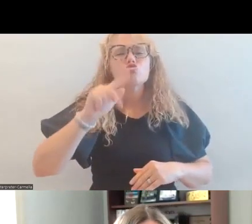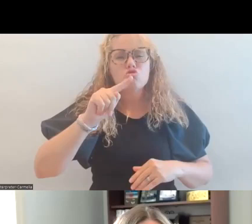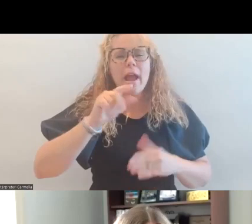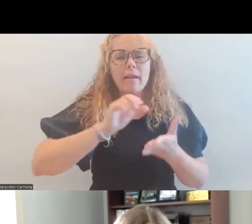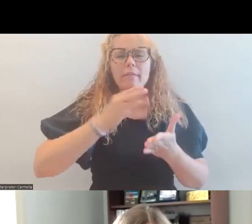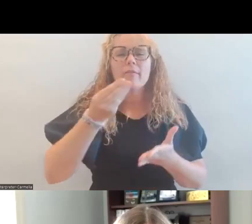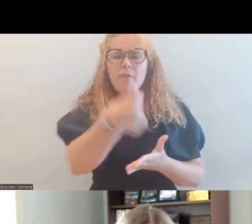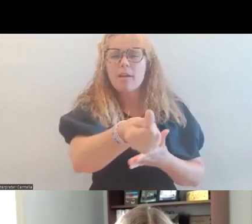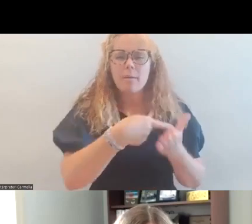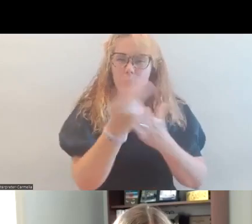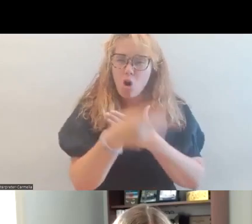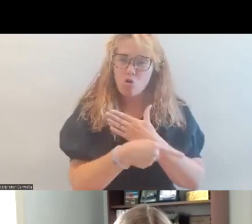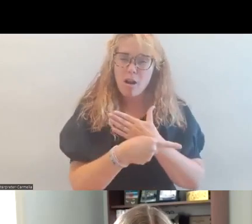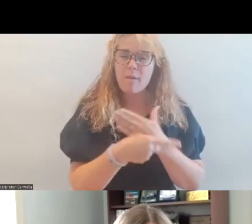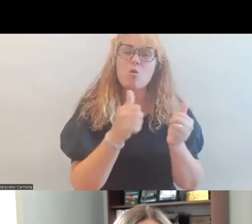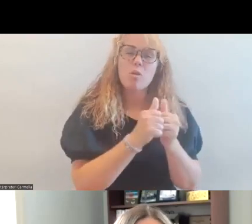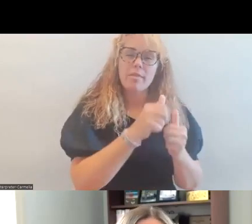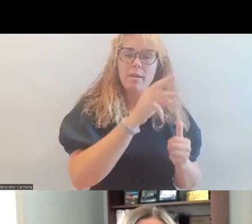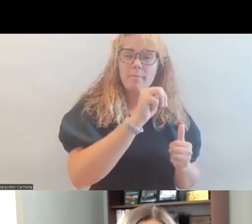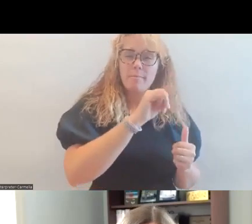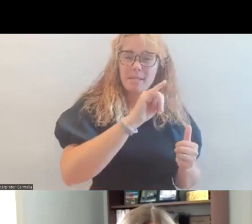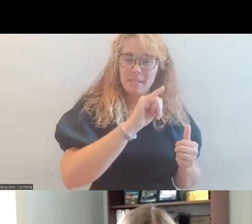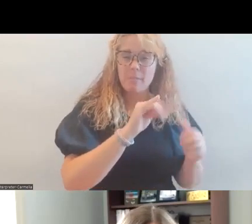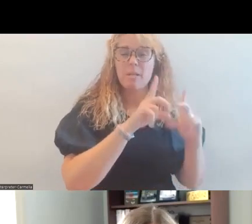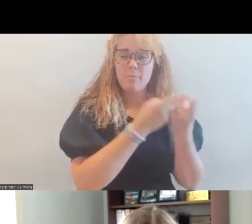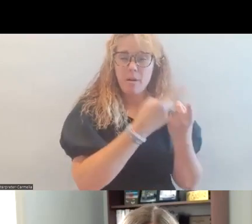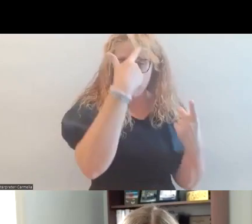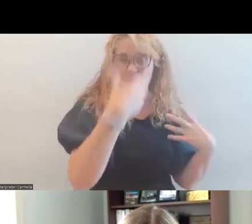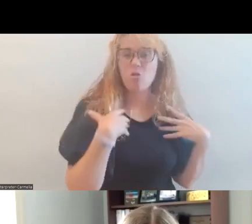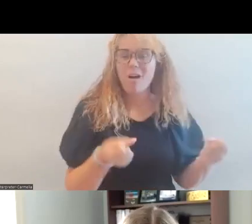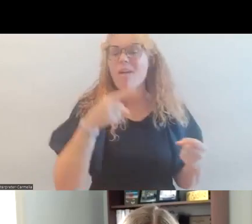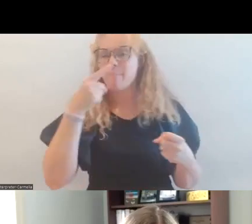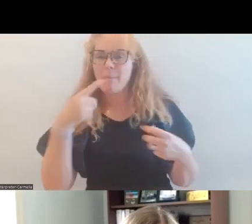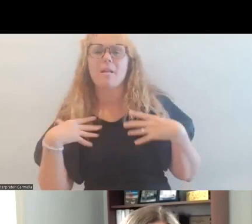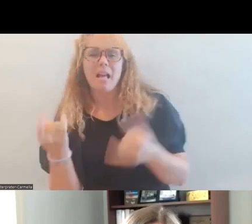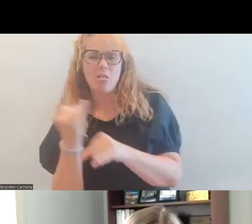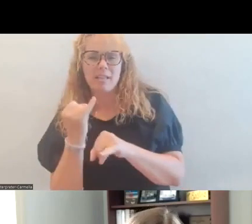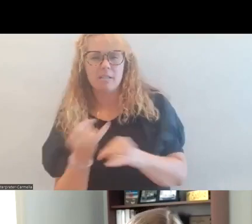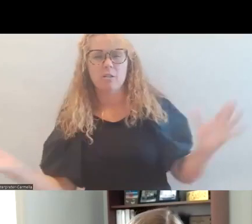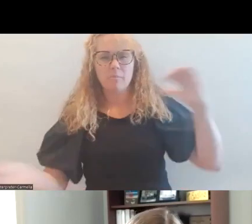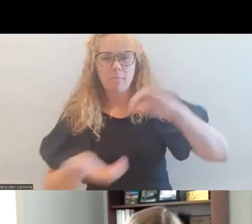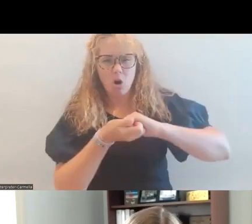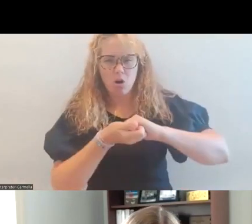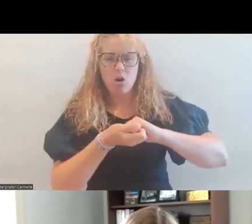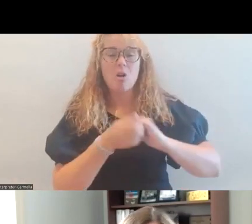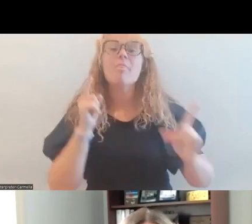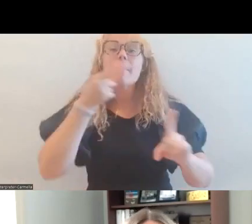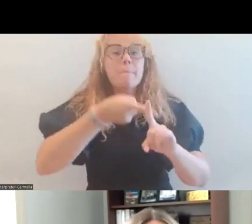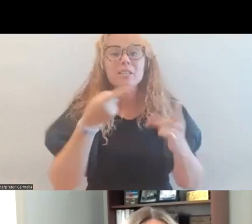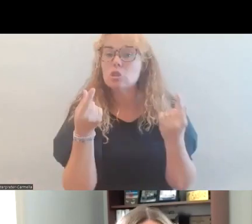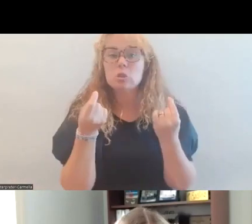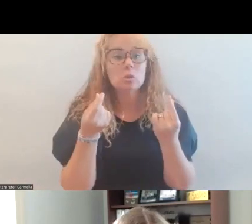partnership between the Mississippi Department of Mental Health and our Mississippi Public Health Institute. And the mission is to foster